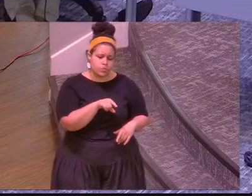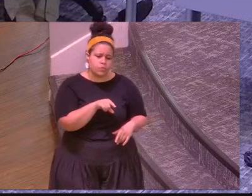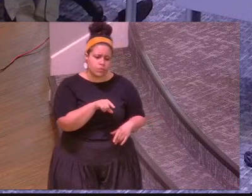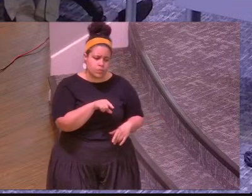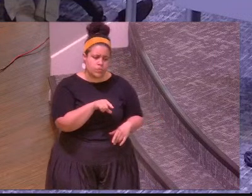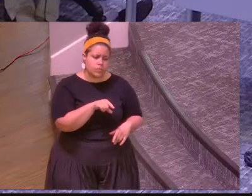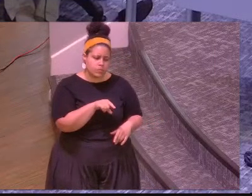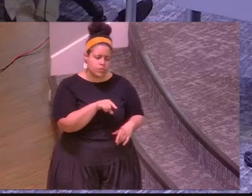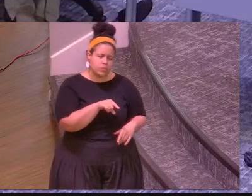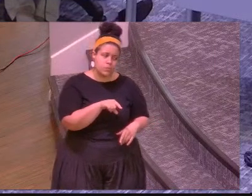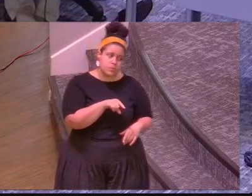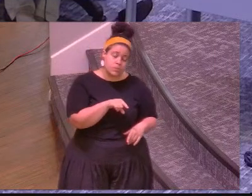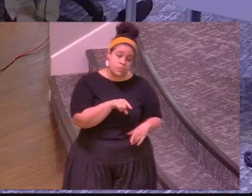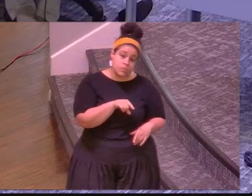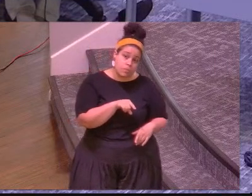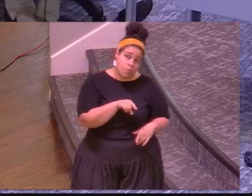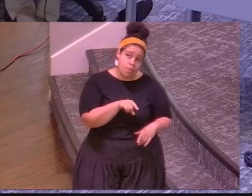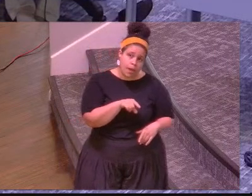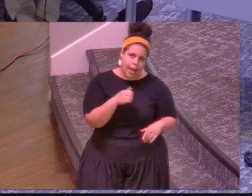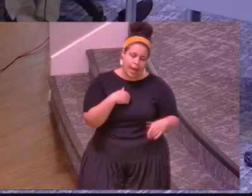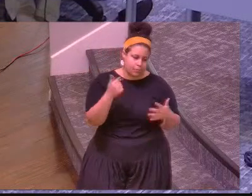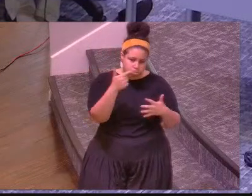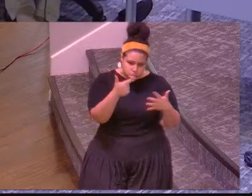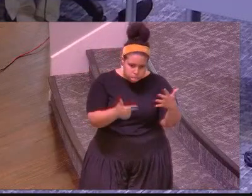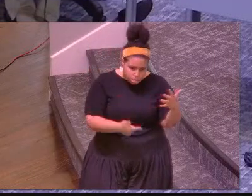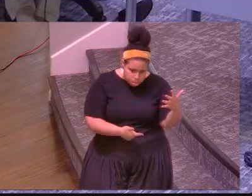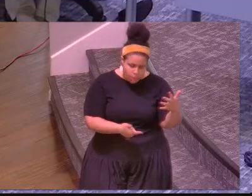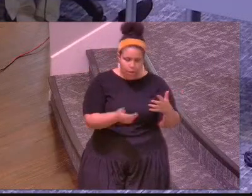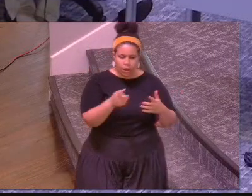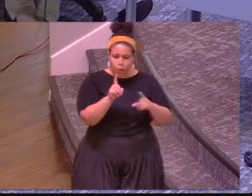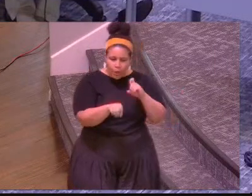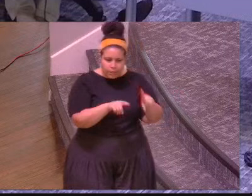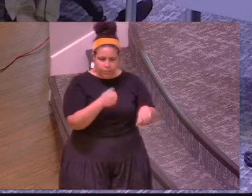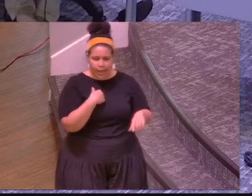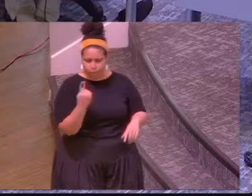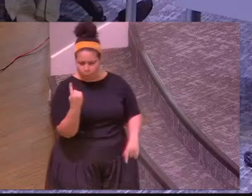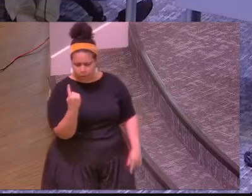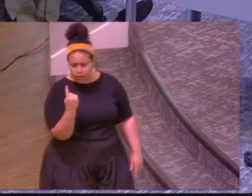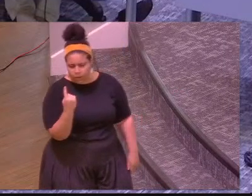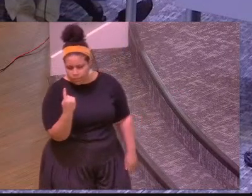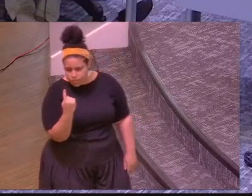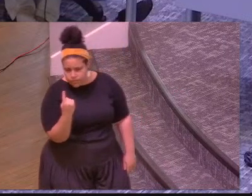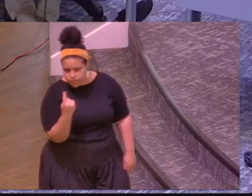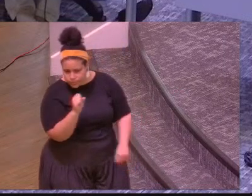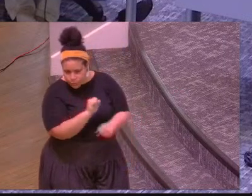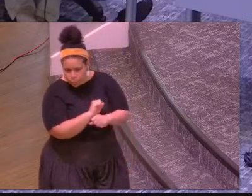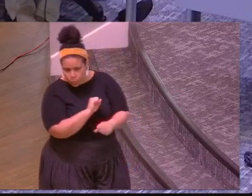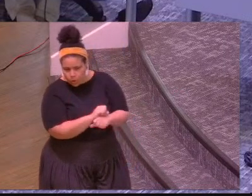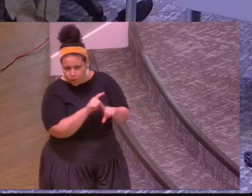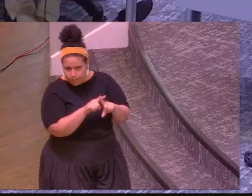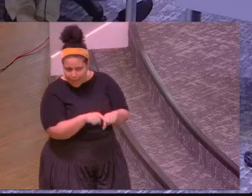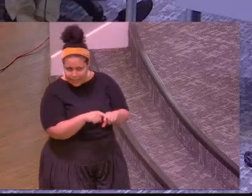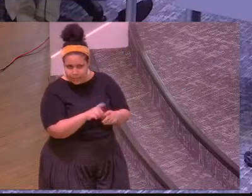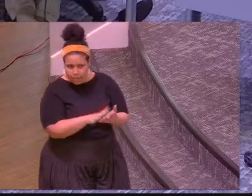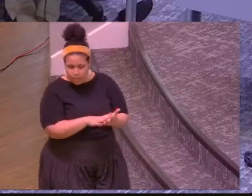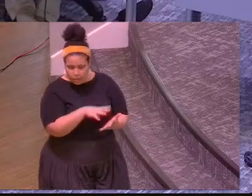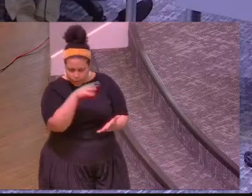Ms. Davis had a number of questions. I just have one, and that is on the work-based learning.